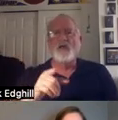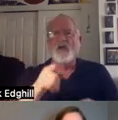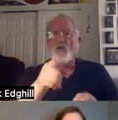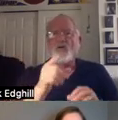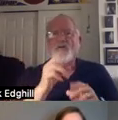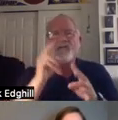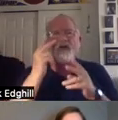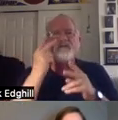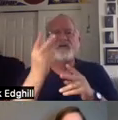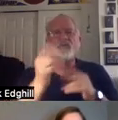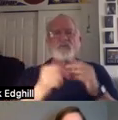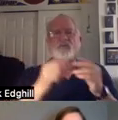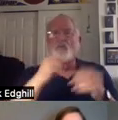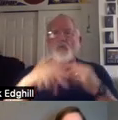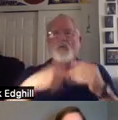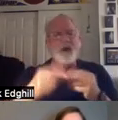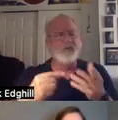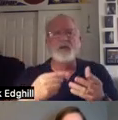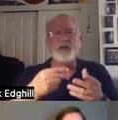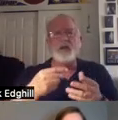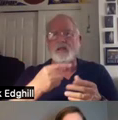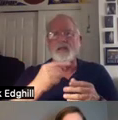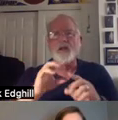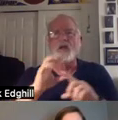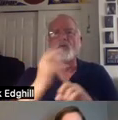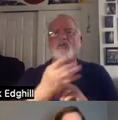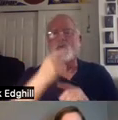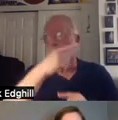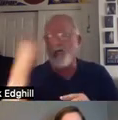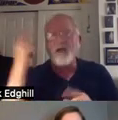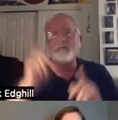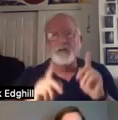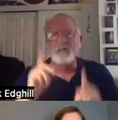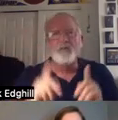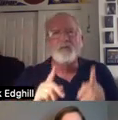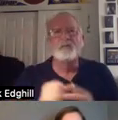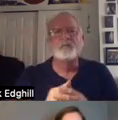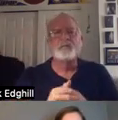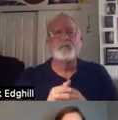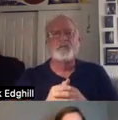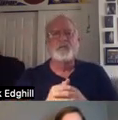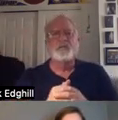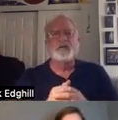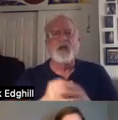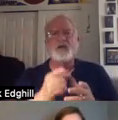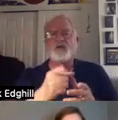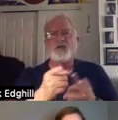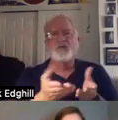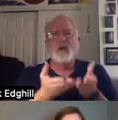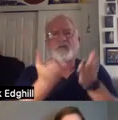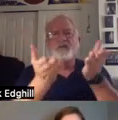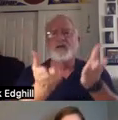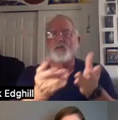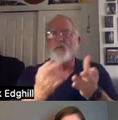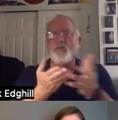And her, this was more about the culture. And her view is more about the culture of Black people. And she